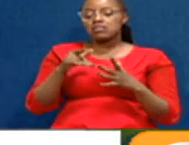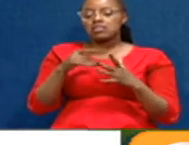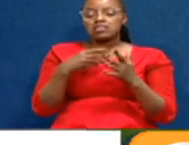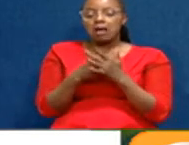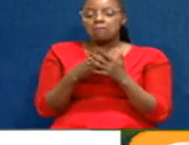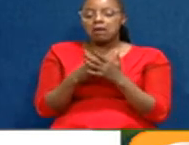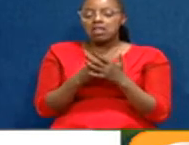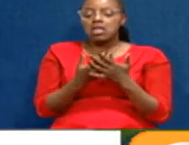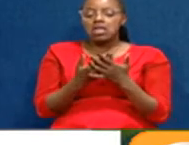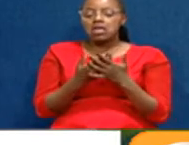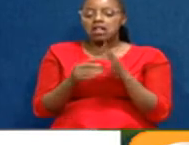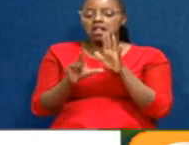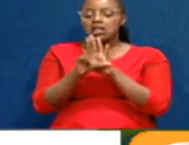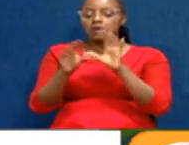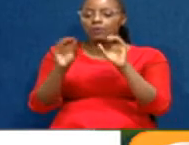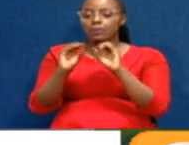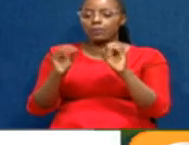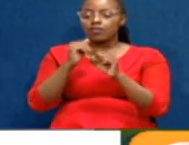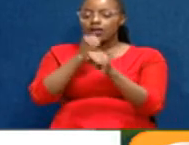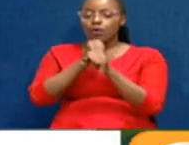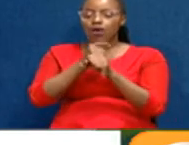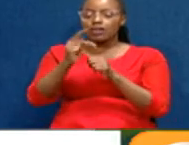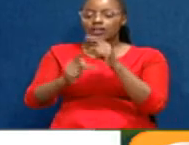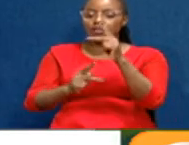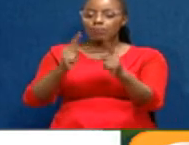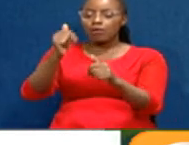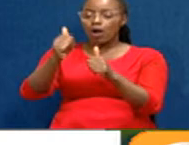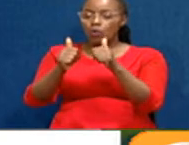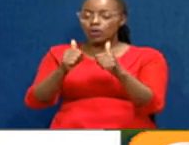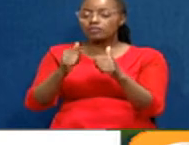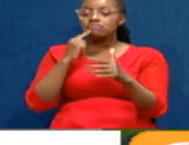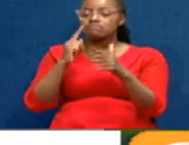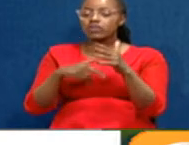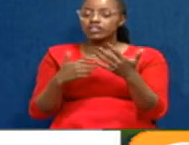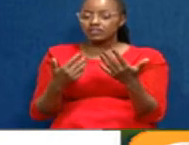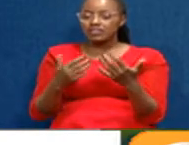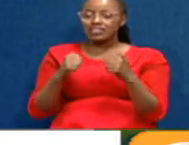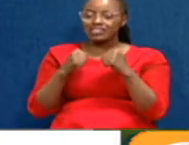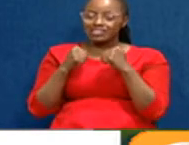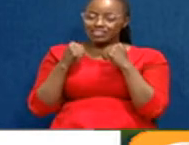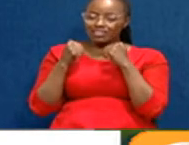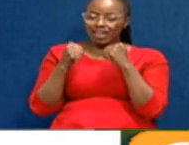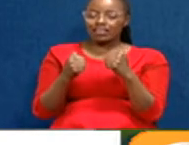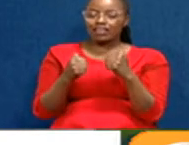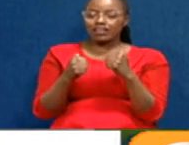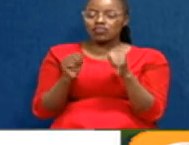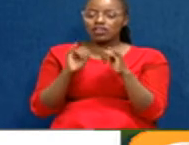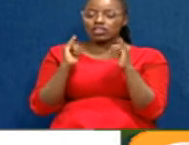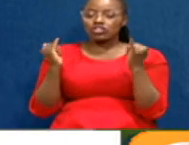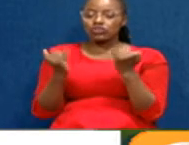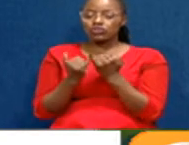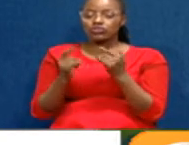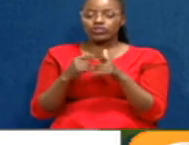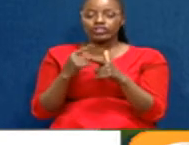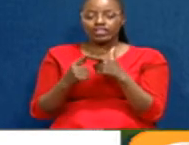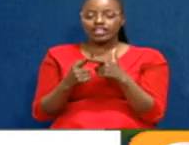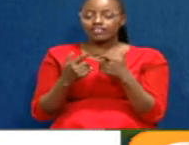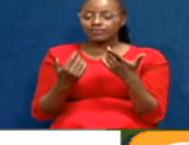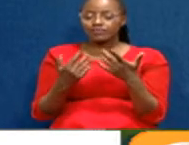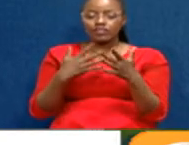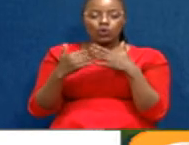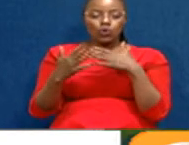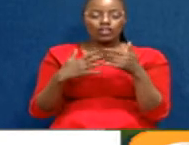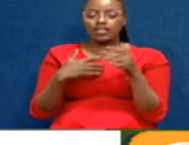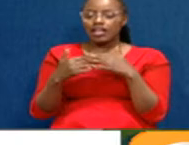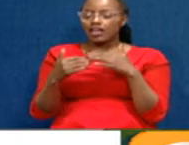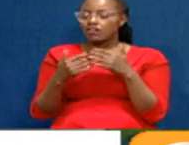funds. It's a work in progress that unless we strengthen our institutions, then